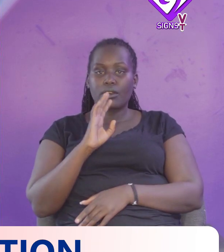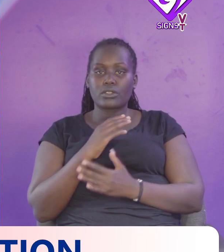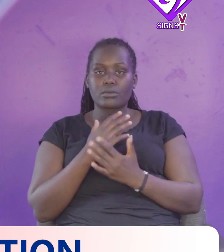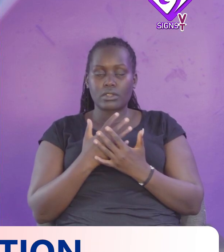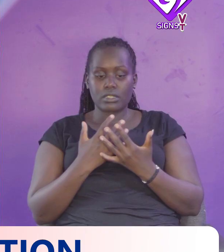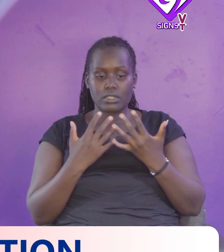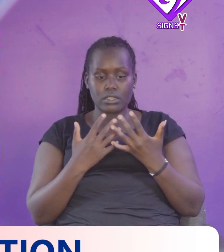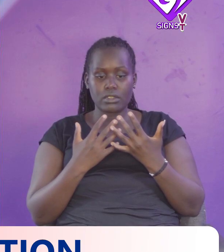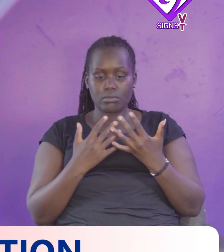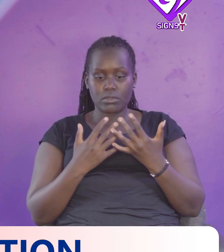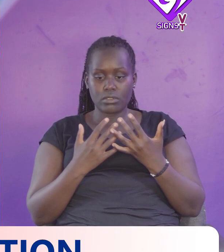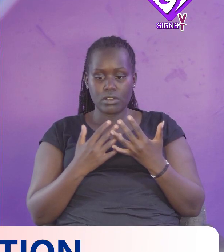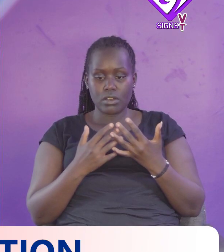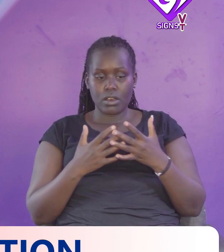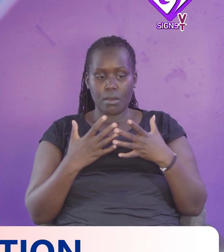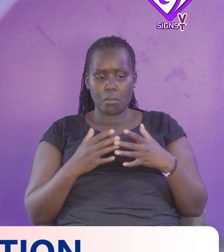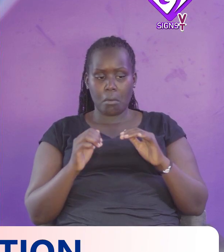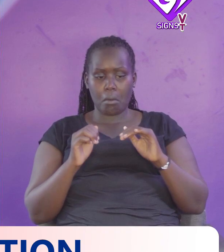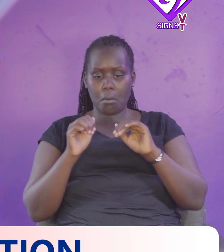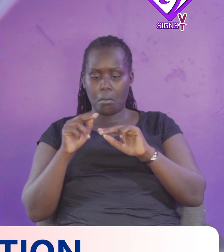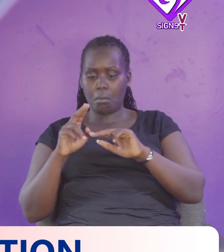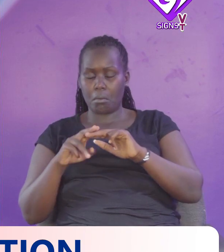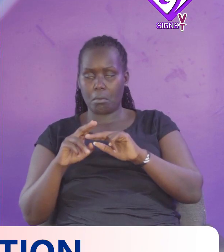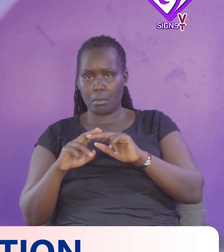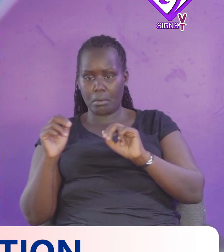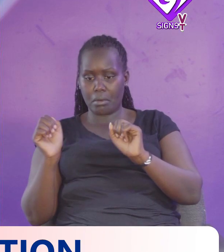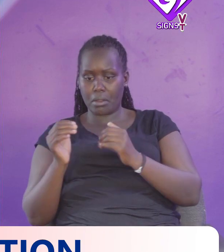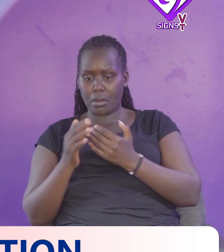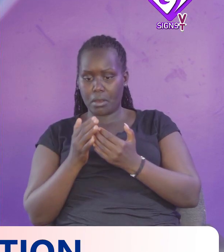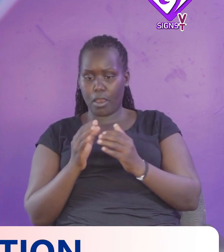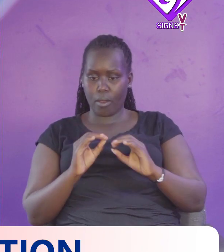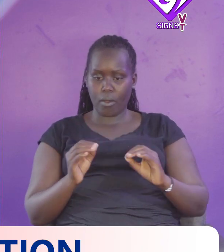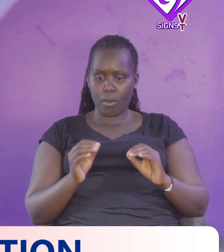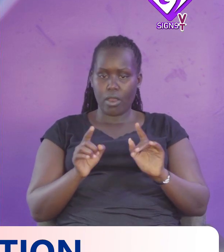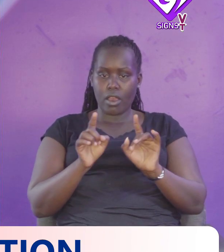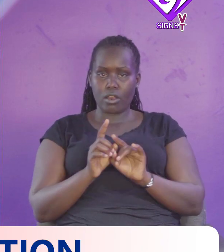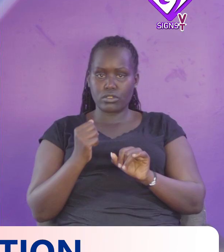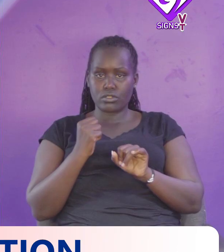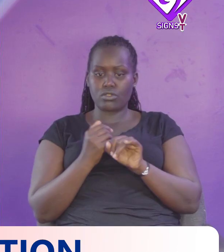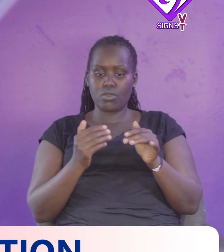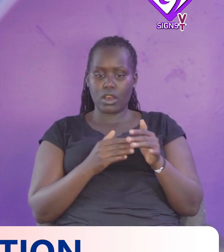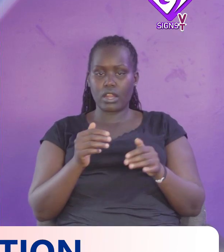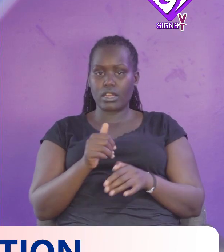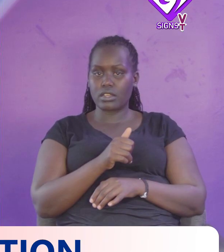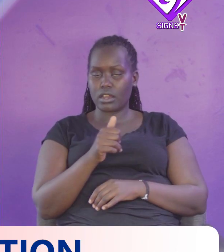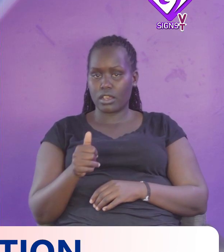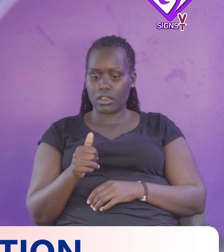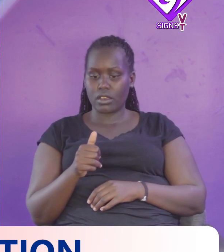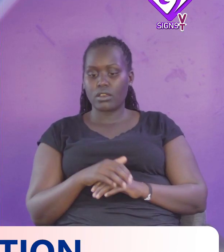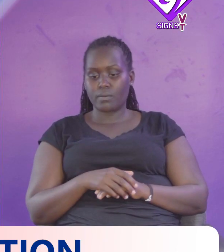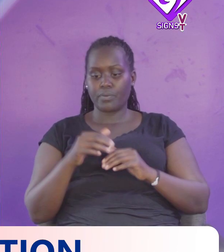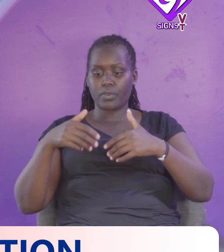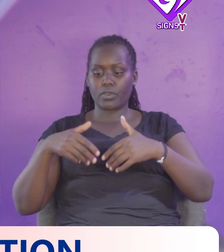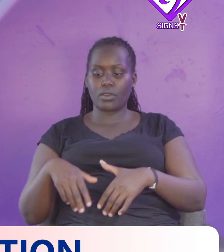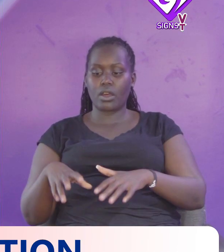beings can just sit and not care and do against the other, yeah, you are